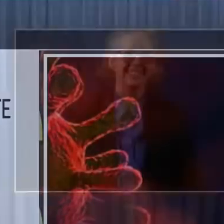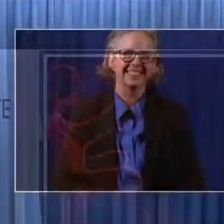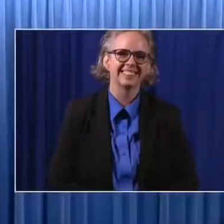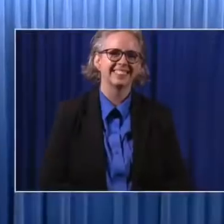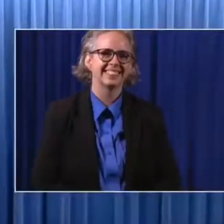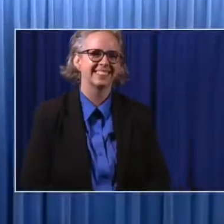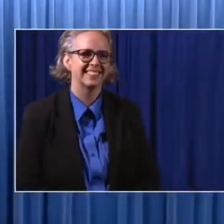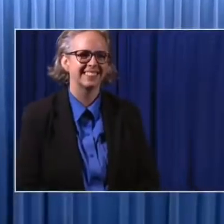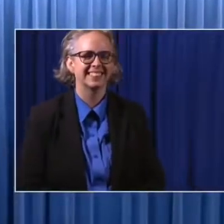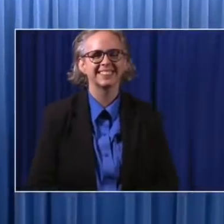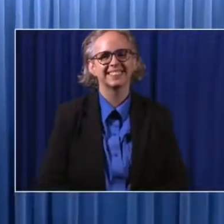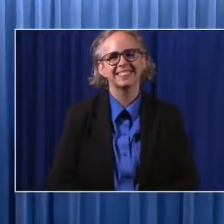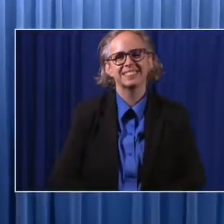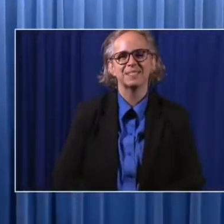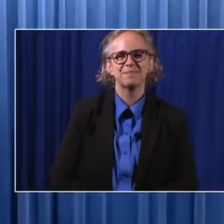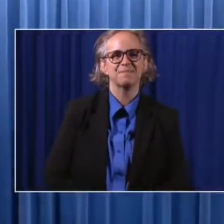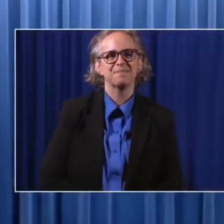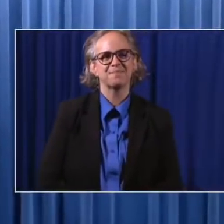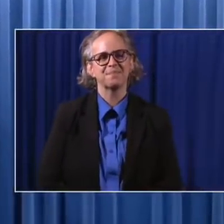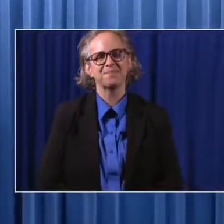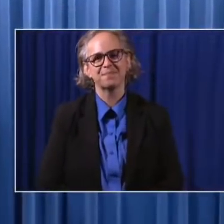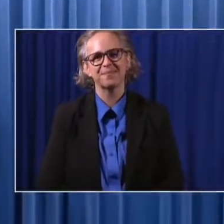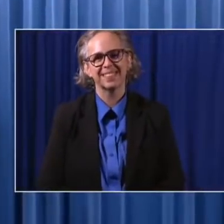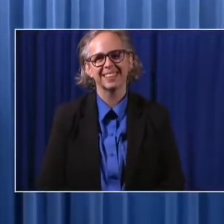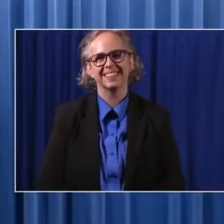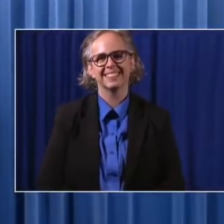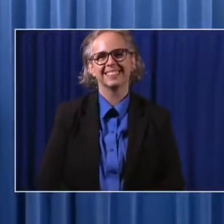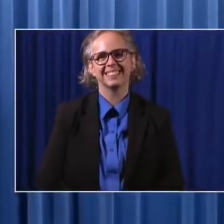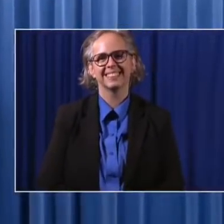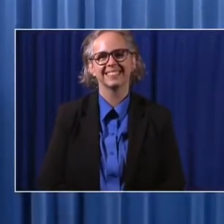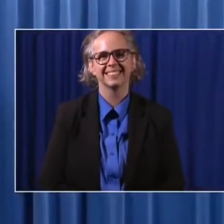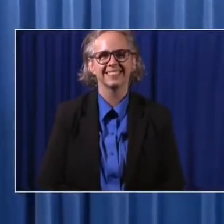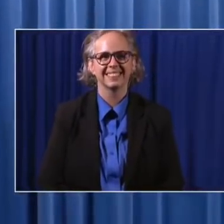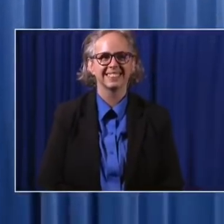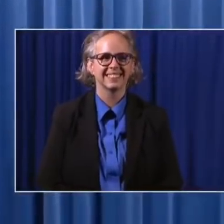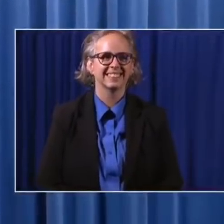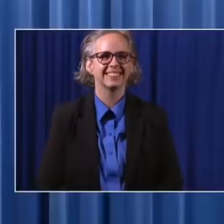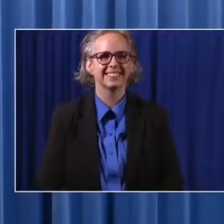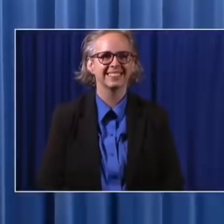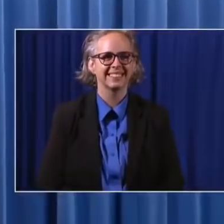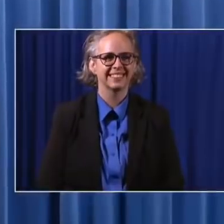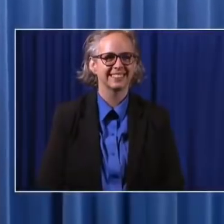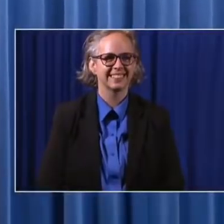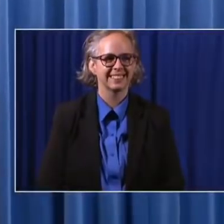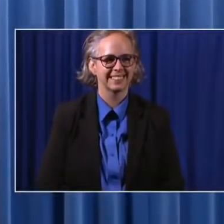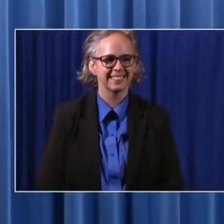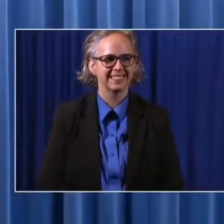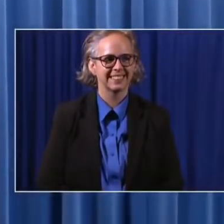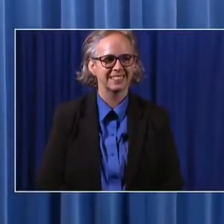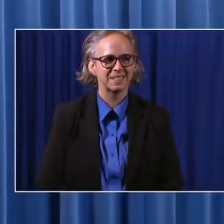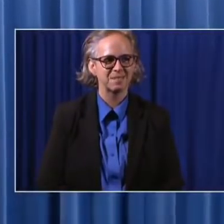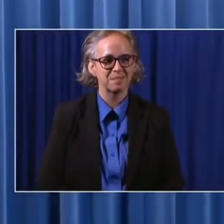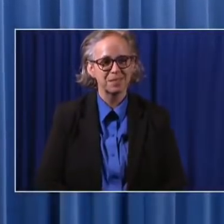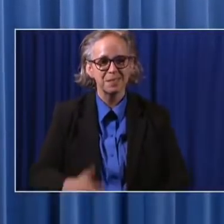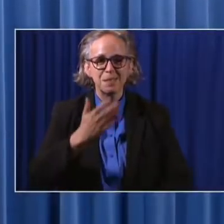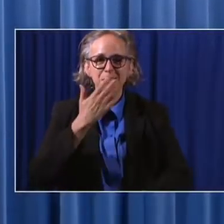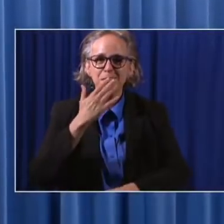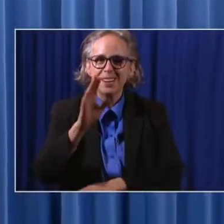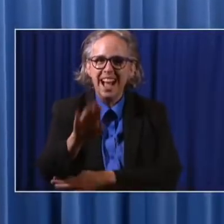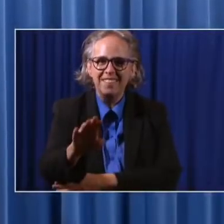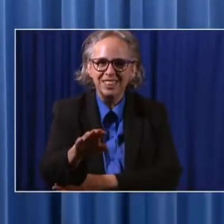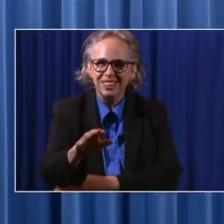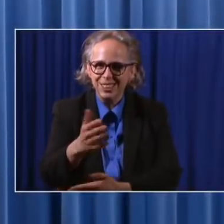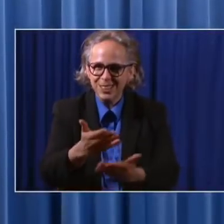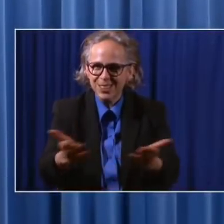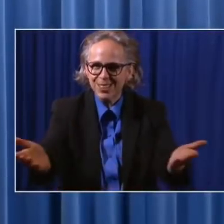have heard that a Dr. Amy Atkin Day could be in the works. That is in the works at the State House. More on that, but right now, here's the